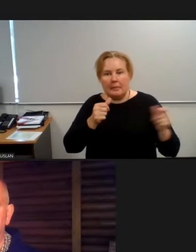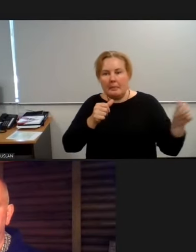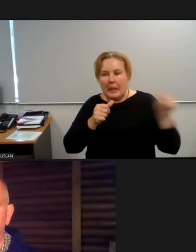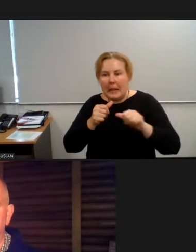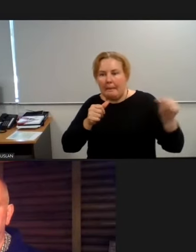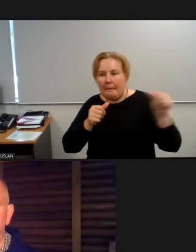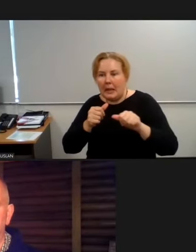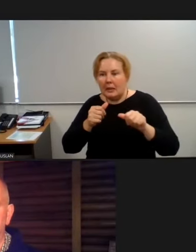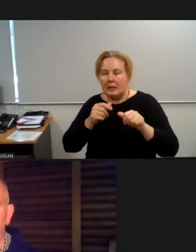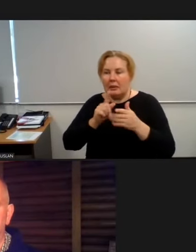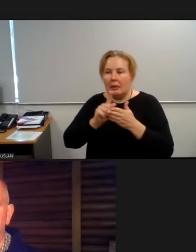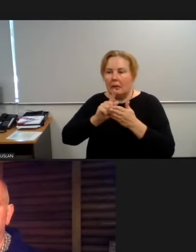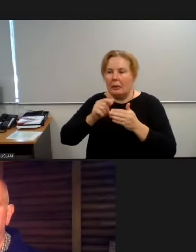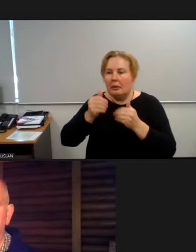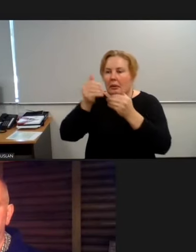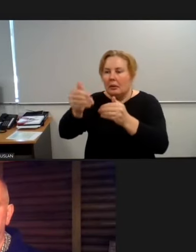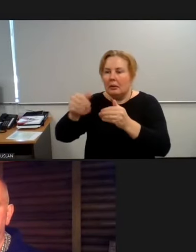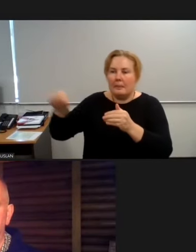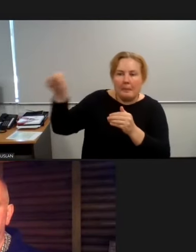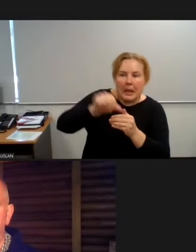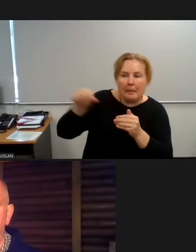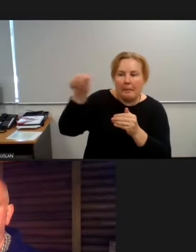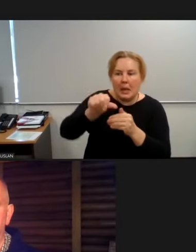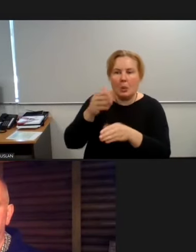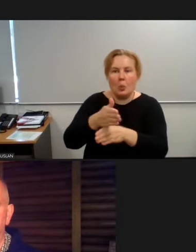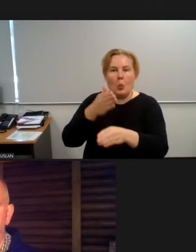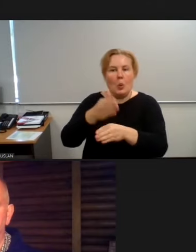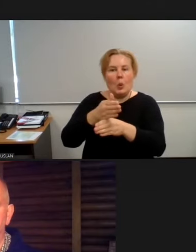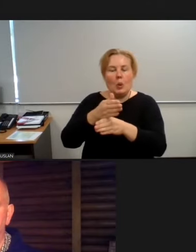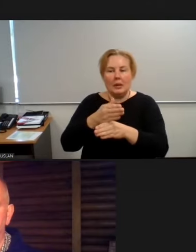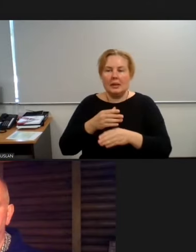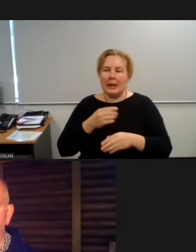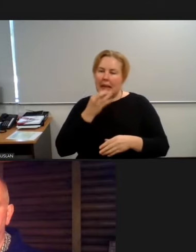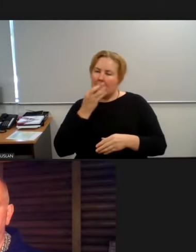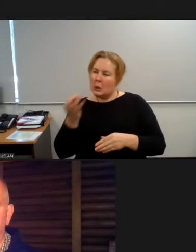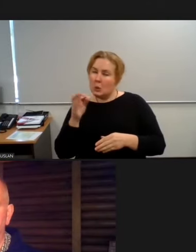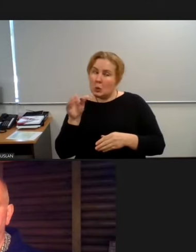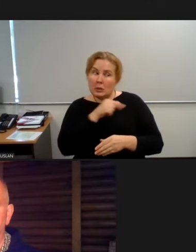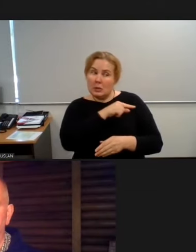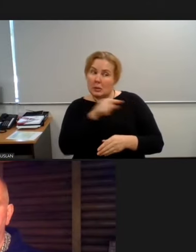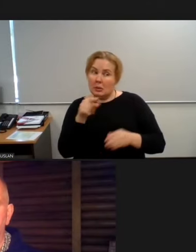be preparing for a longer work from home period when they can?